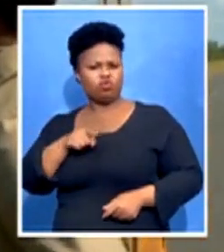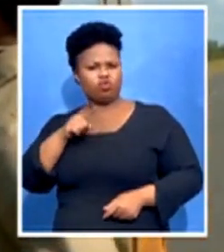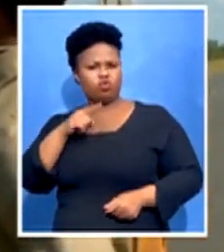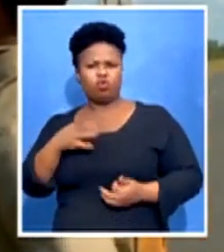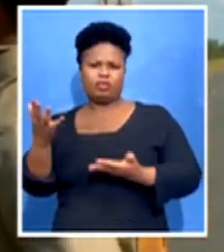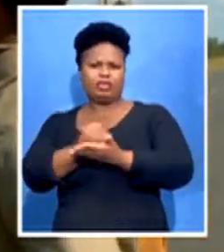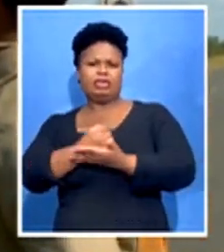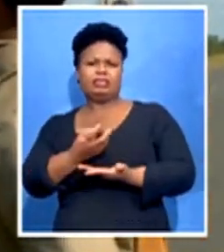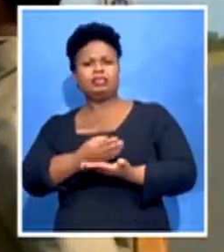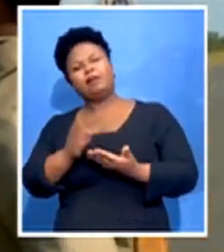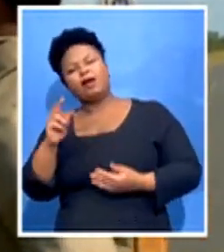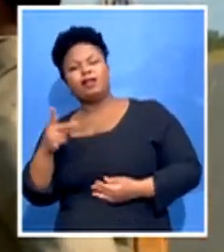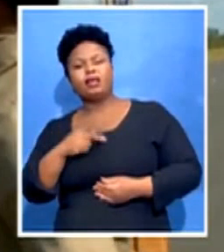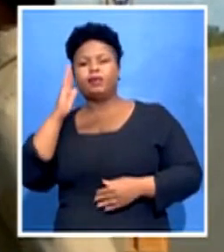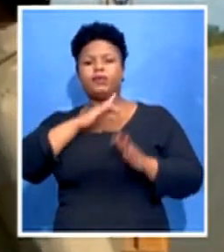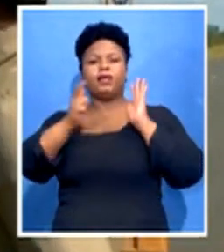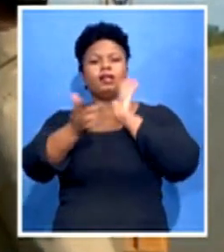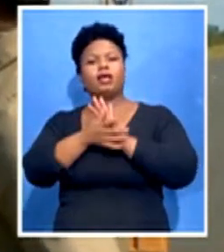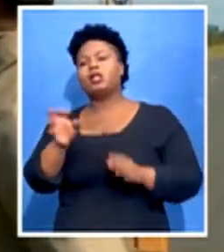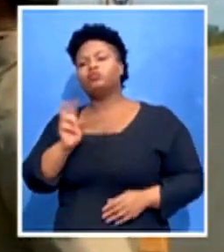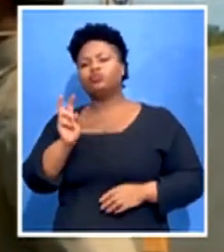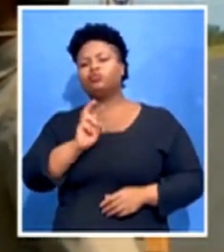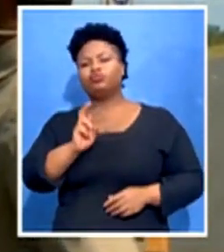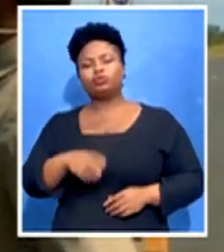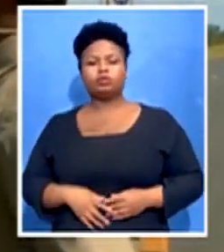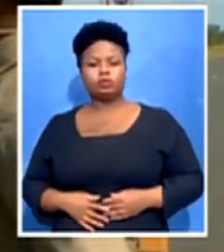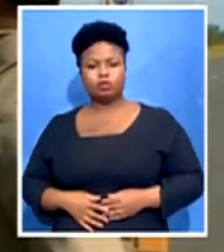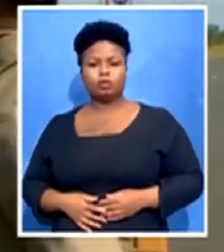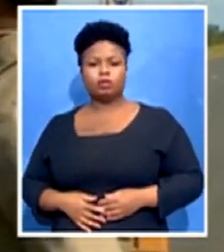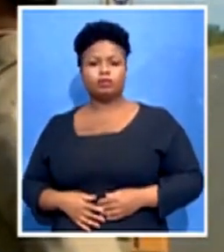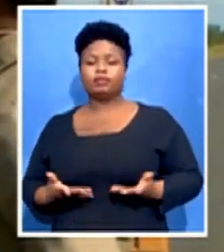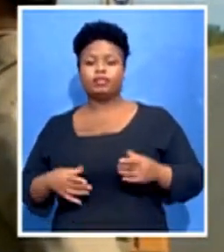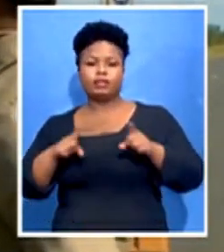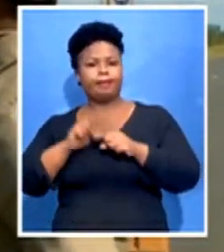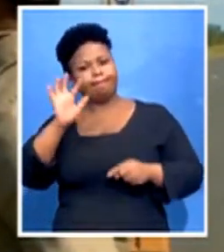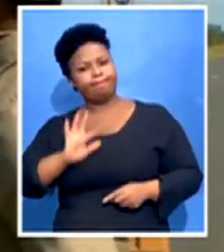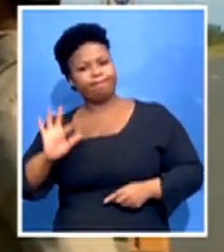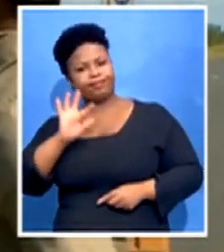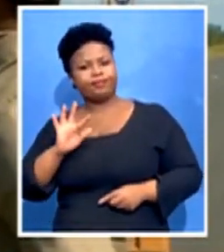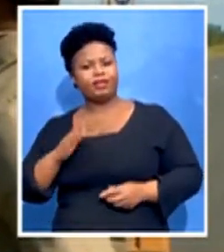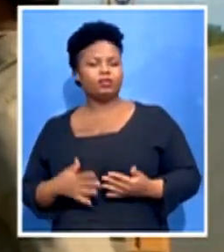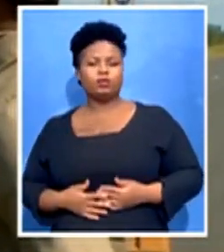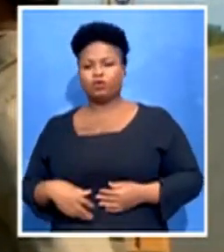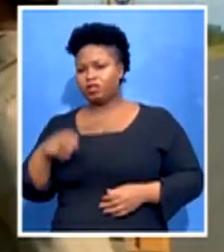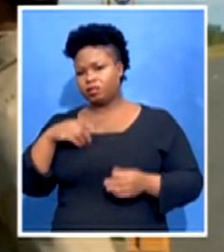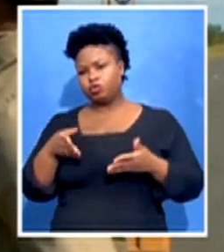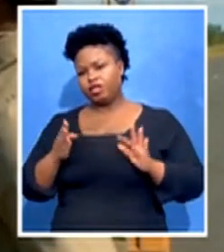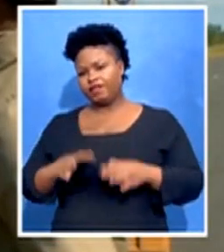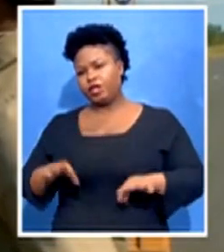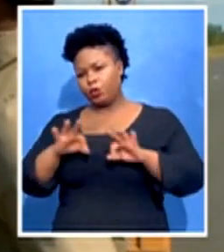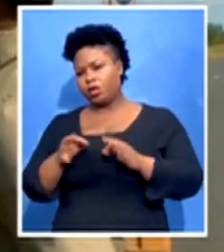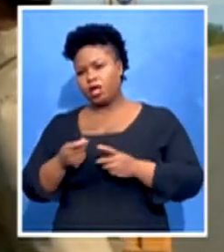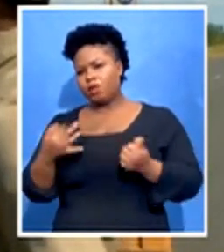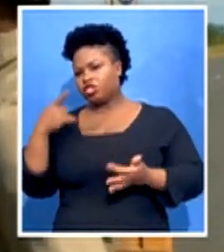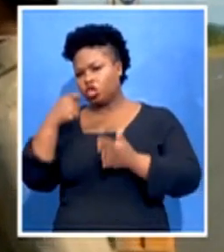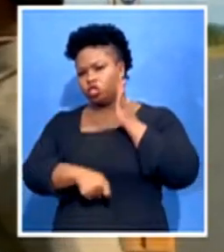those illegal goods, and in terms of estimation of in terms of street value of those goods, and what have you